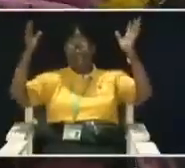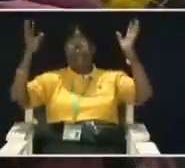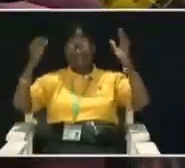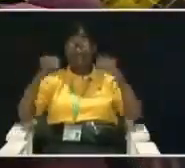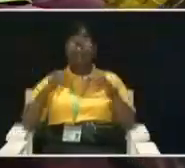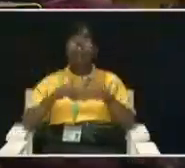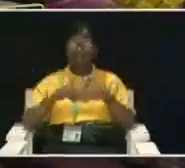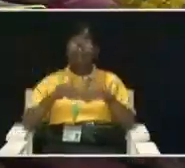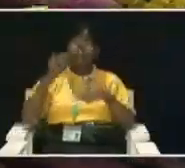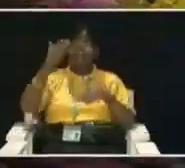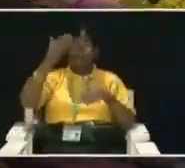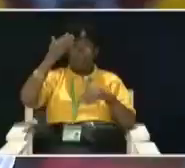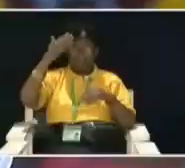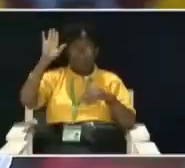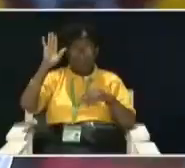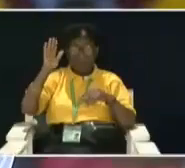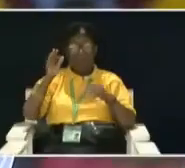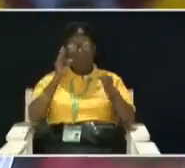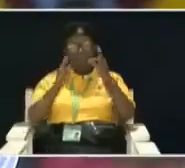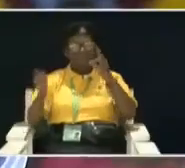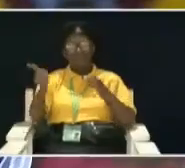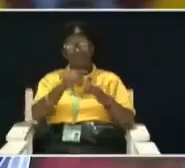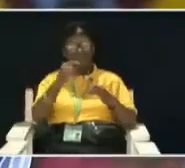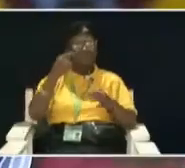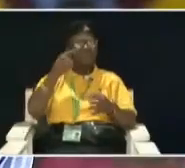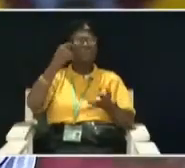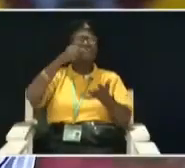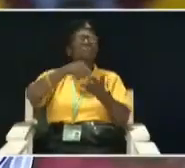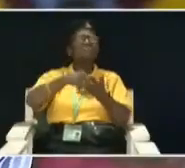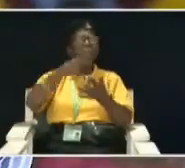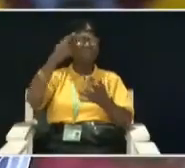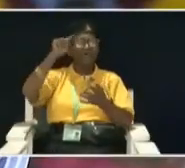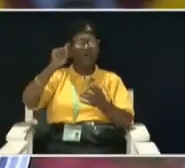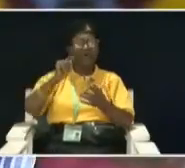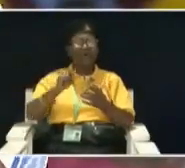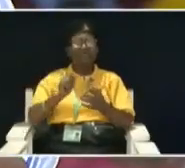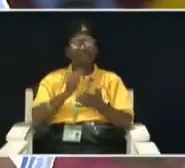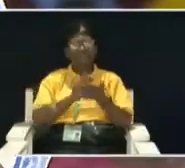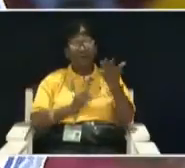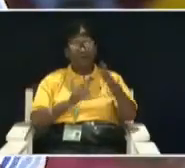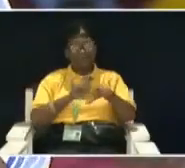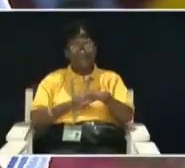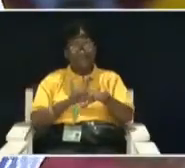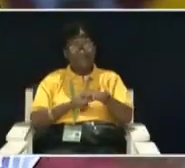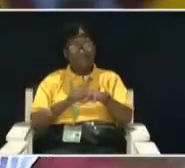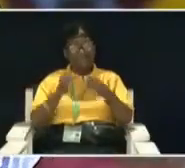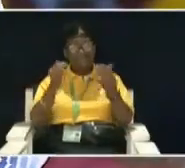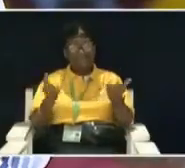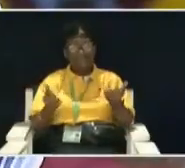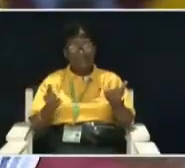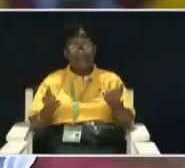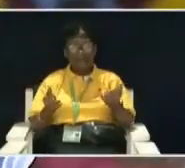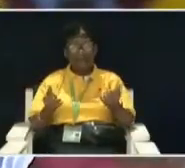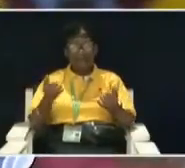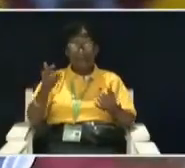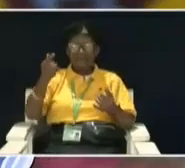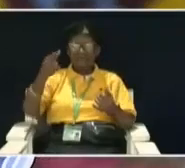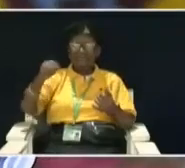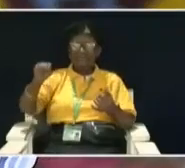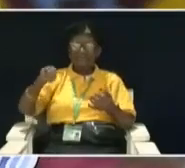And I don't know if you notice that for quite a while now, the sound is very good.